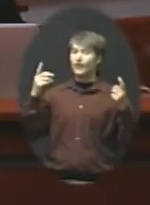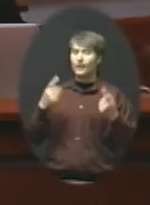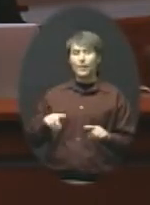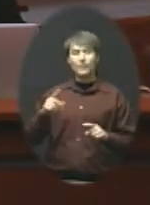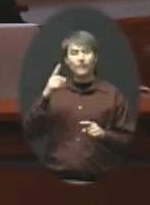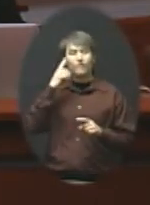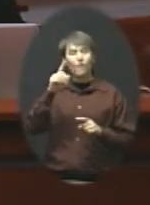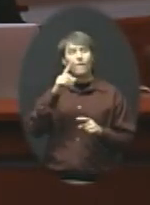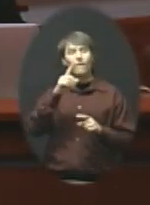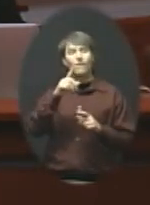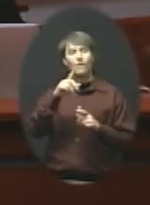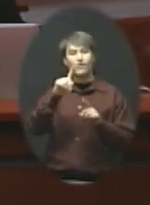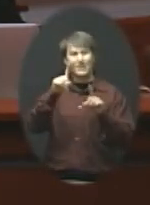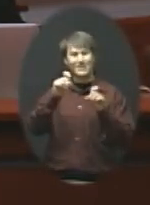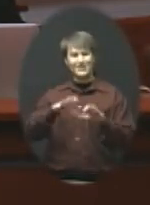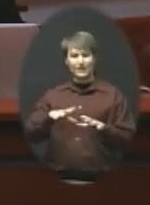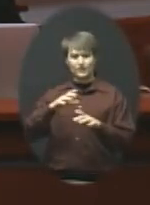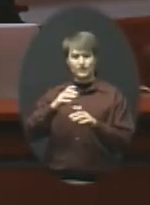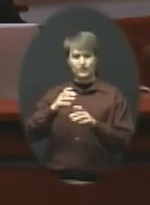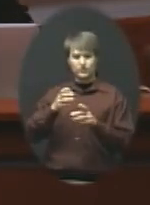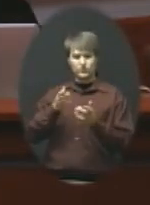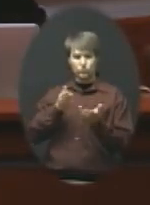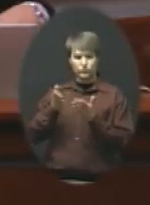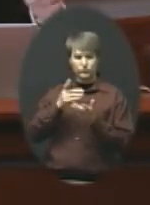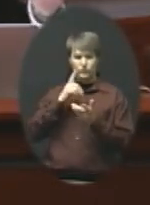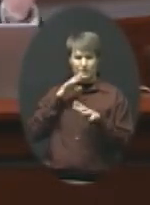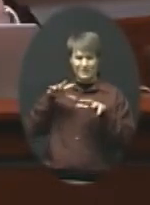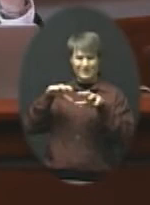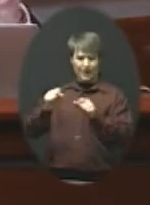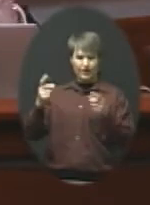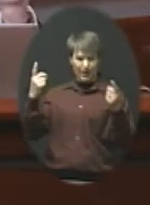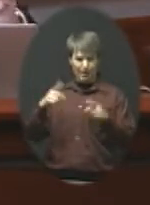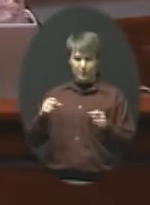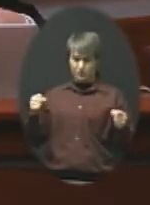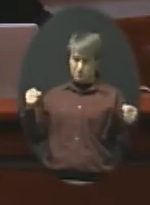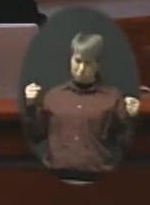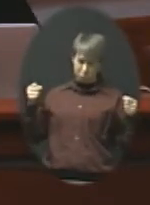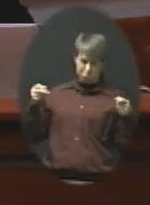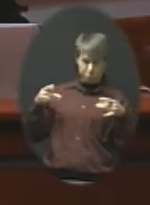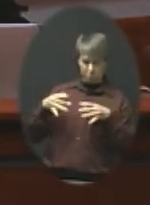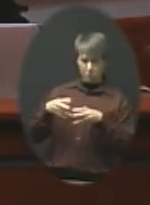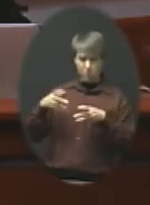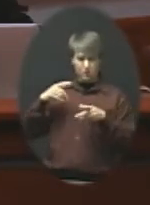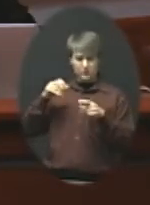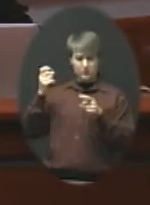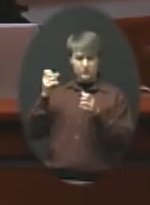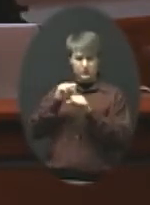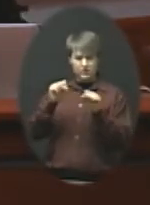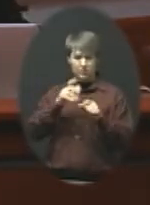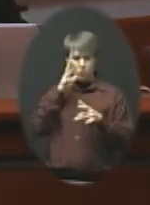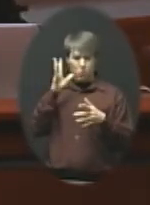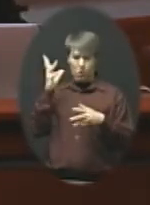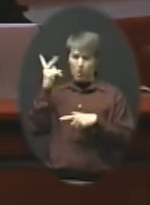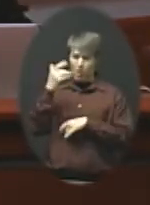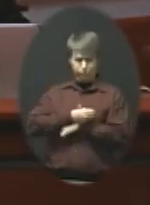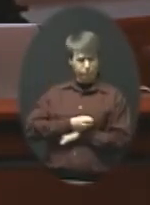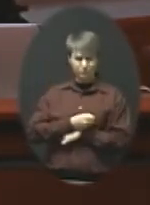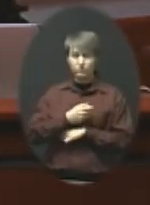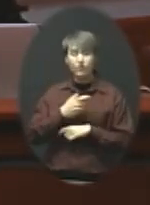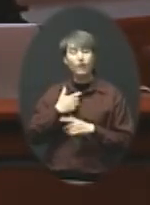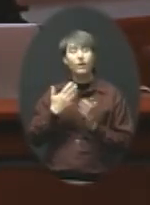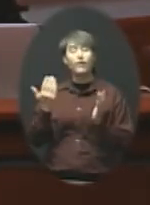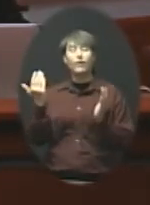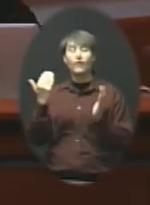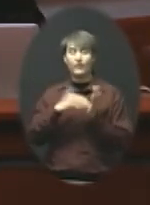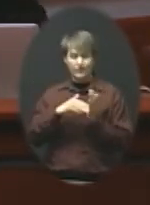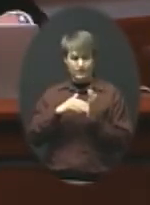the testing engine that an attack was made to try and bombard the system so that it would shut down. And again, it's very important to